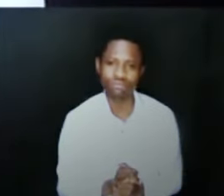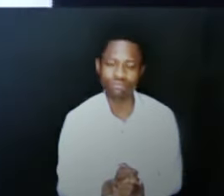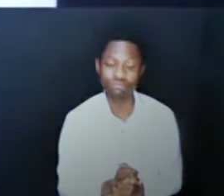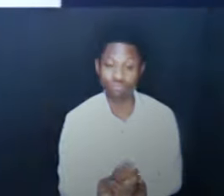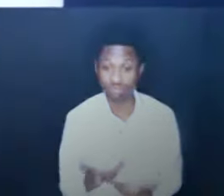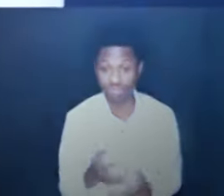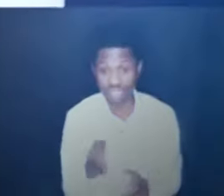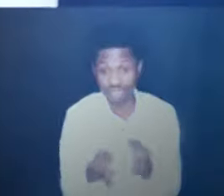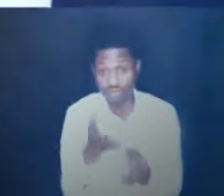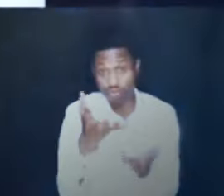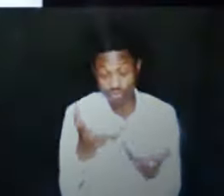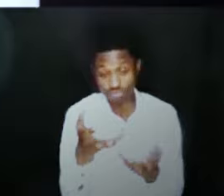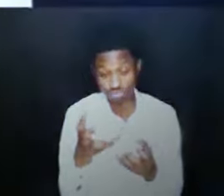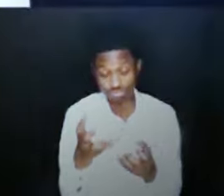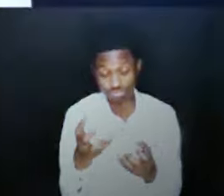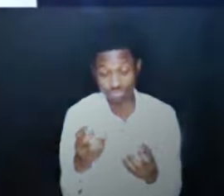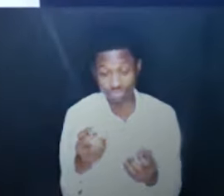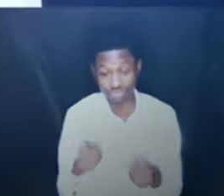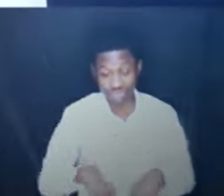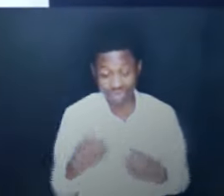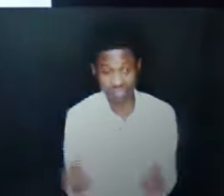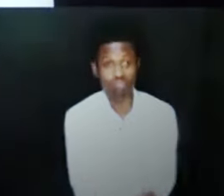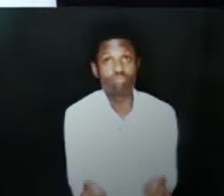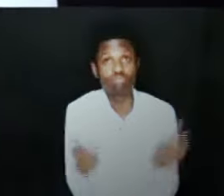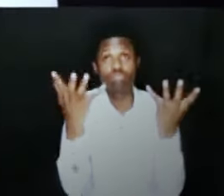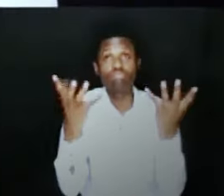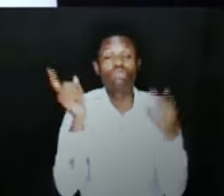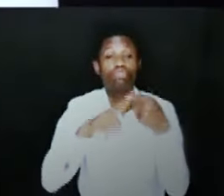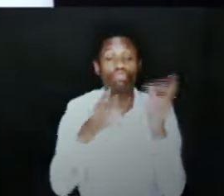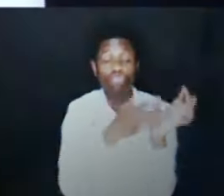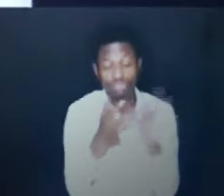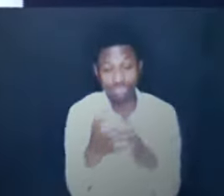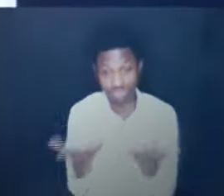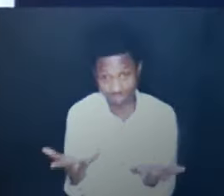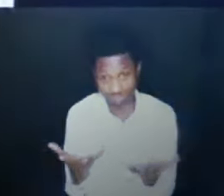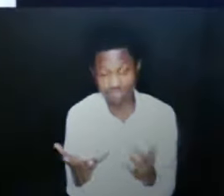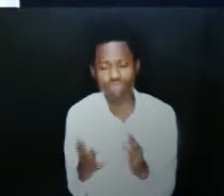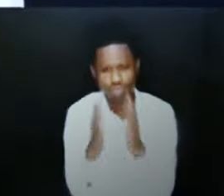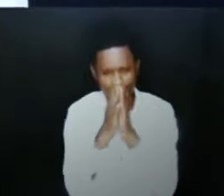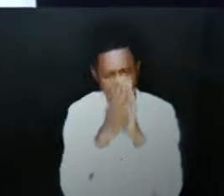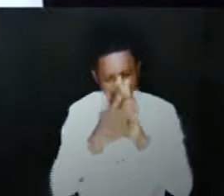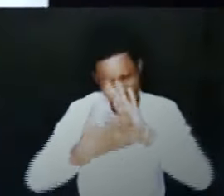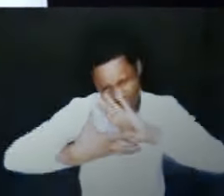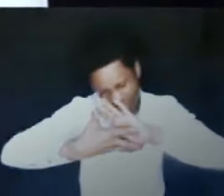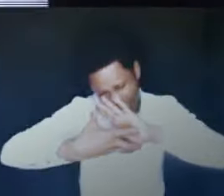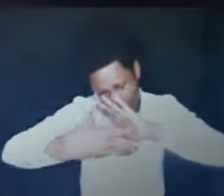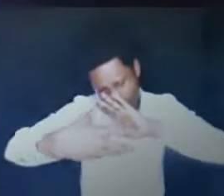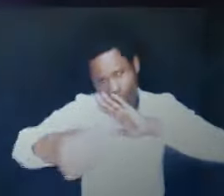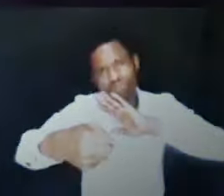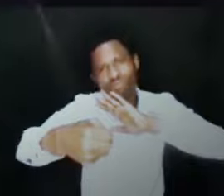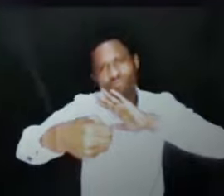if you want to give your life to Jesus, I want you to pray this prayer